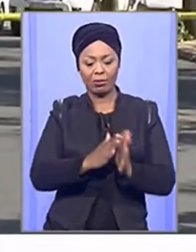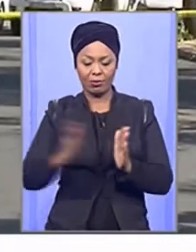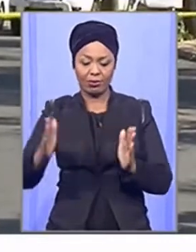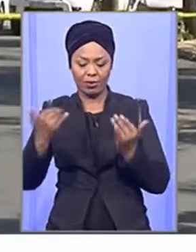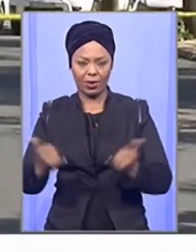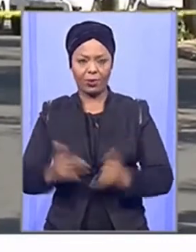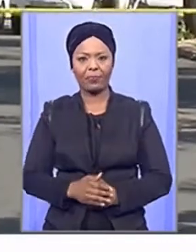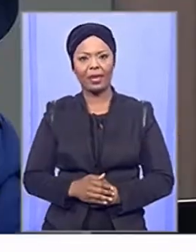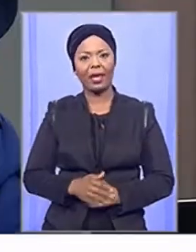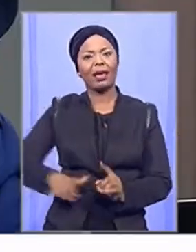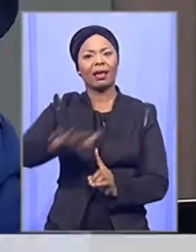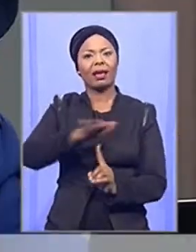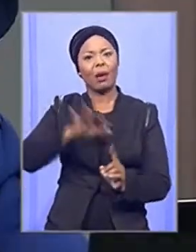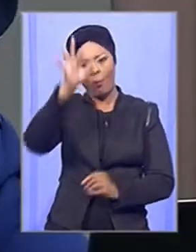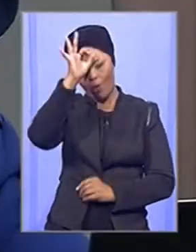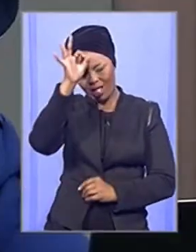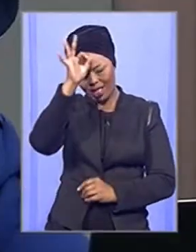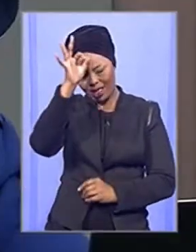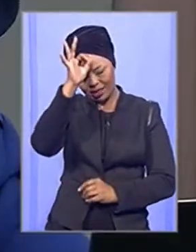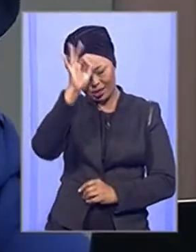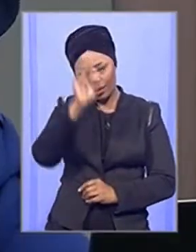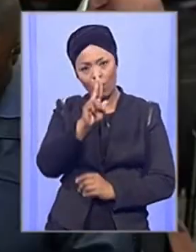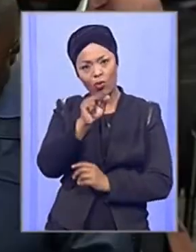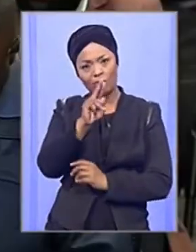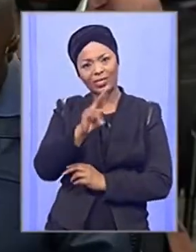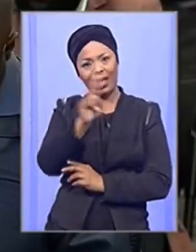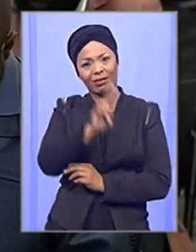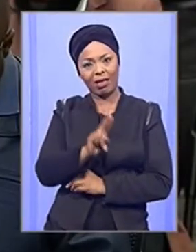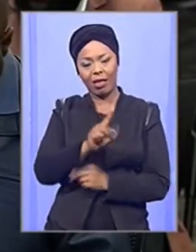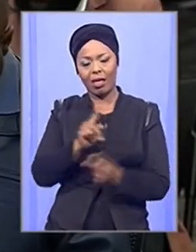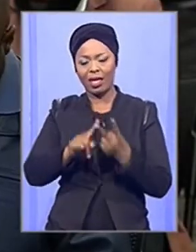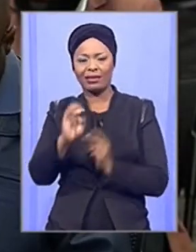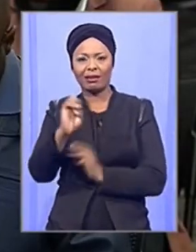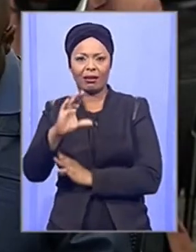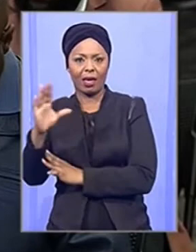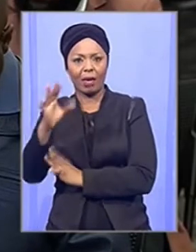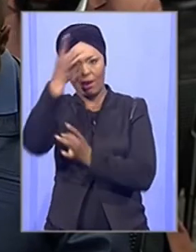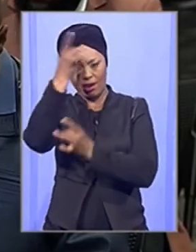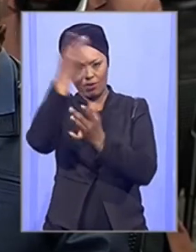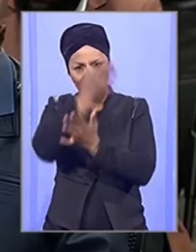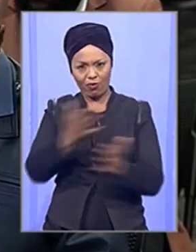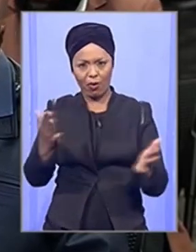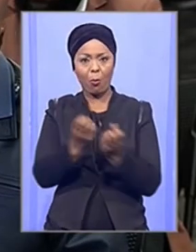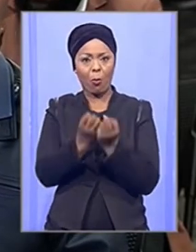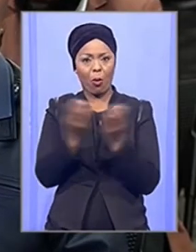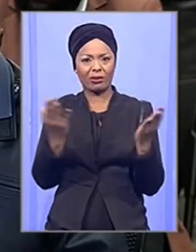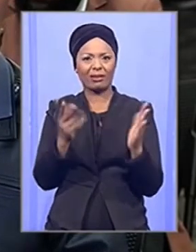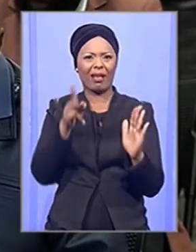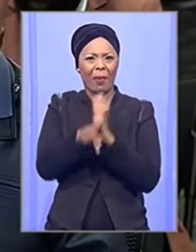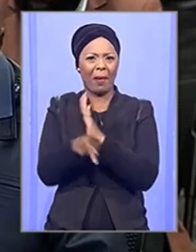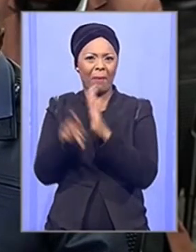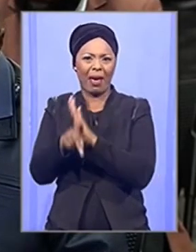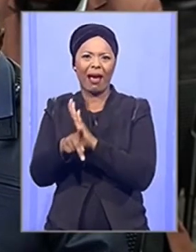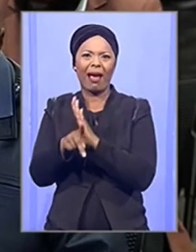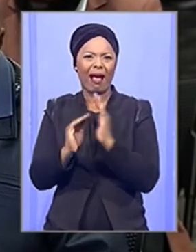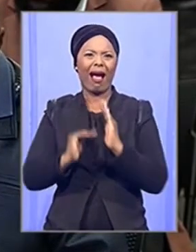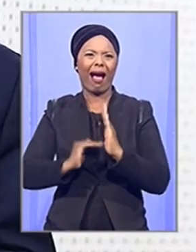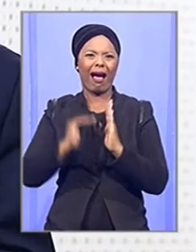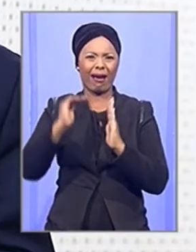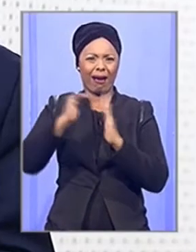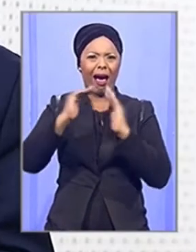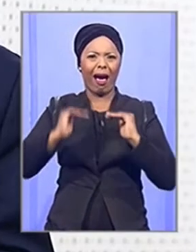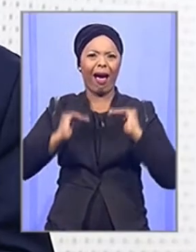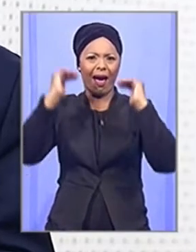Lair ka KwaZulu-Natal le Mthata ka Eastern Cape di begile palo ya godimo ya melato ya polao kotareng ye. This is an increase